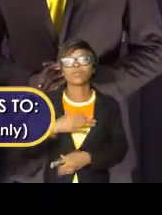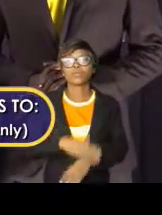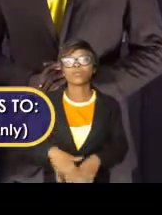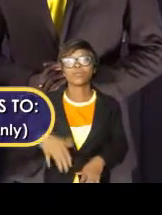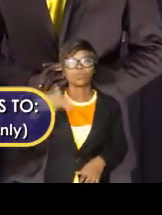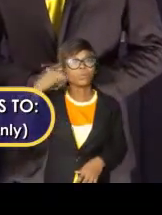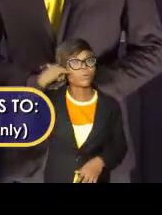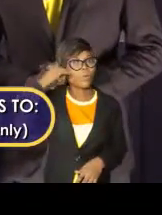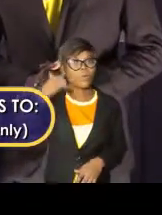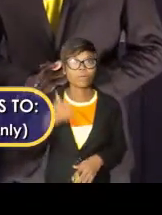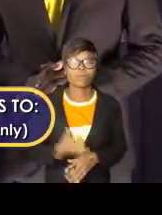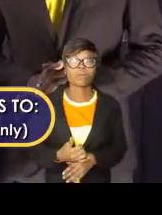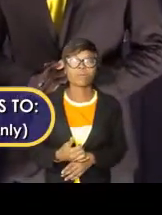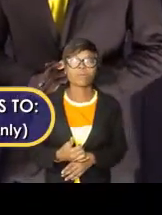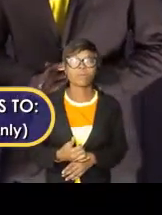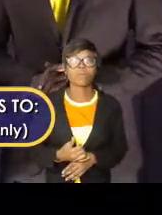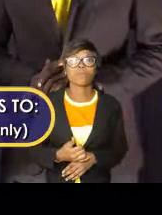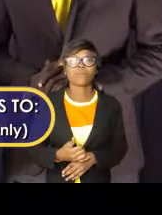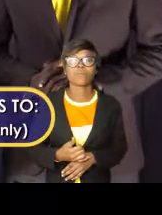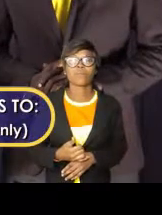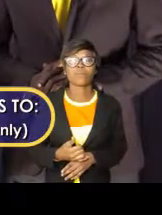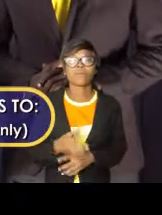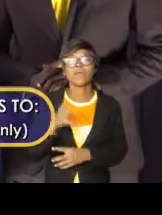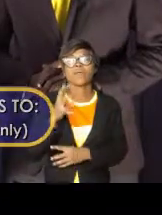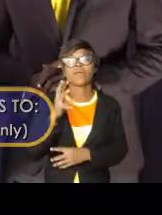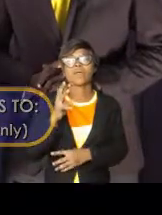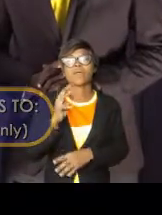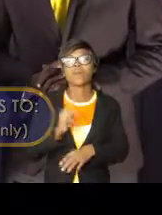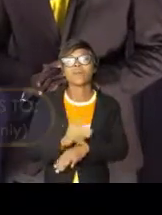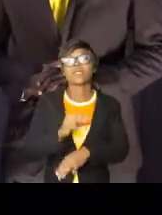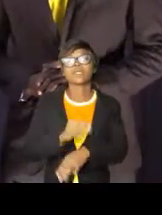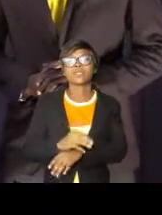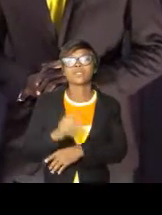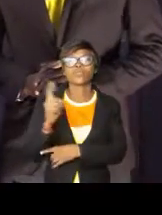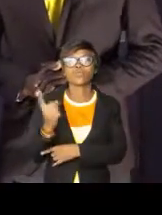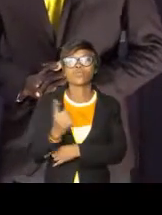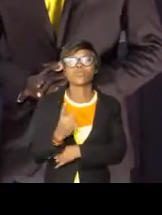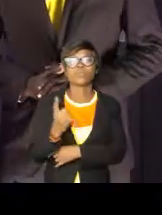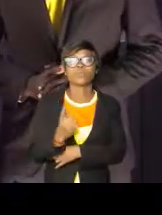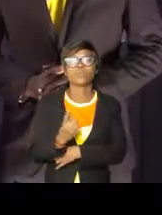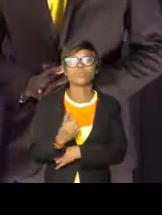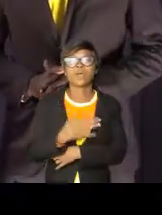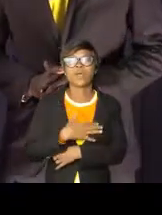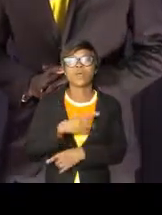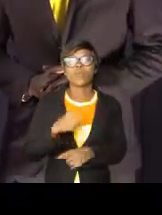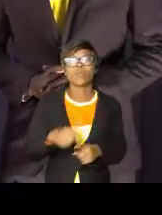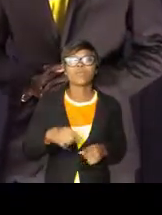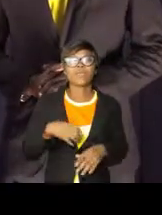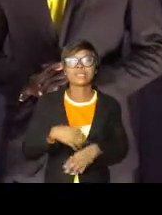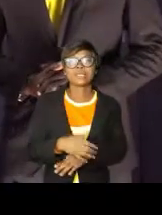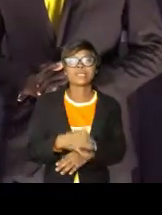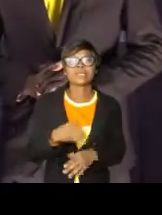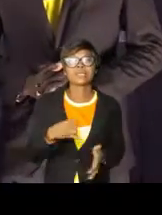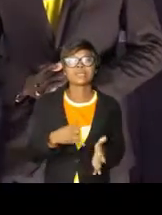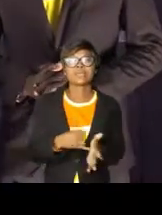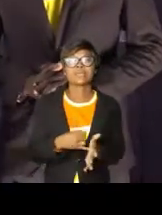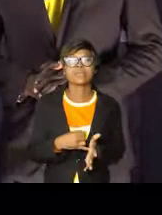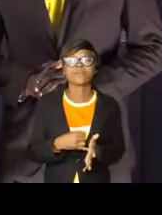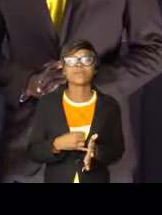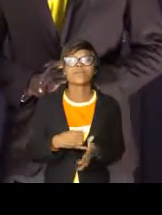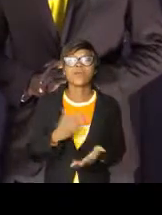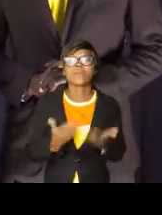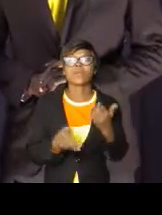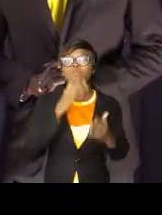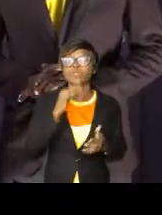081-50-86-5663. Please do not call that line. SMS and WhatsApp messages only. And when you're sending in